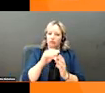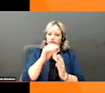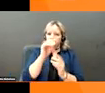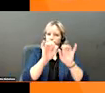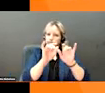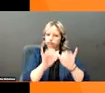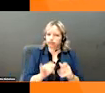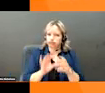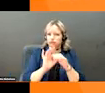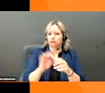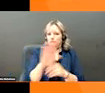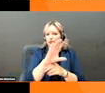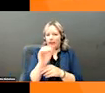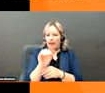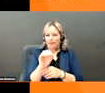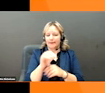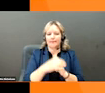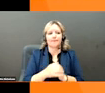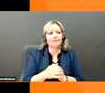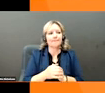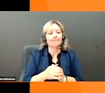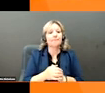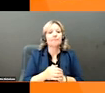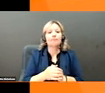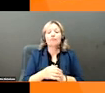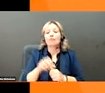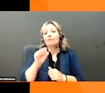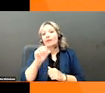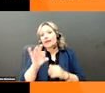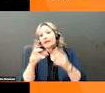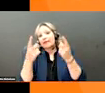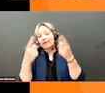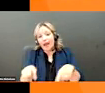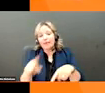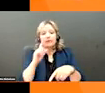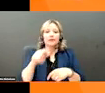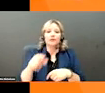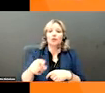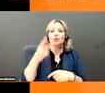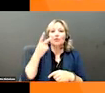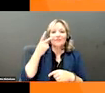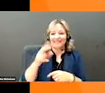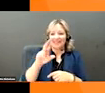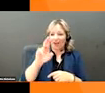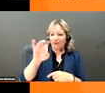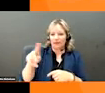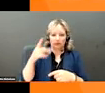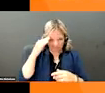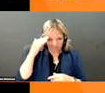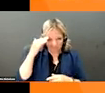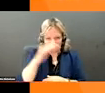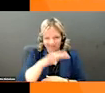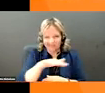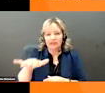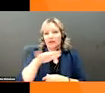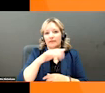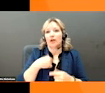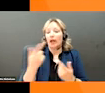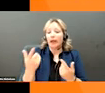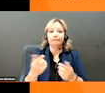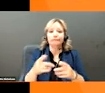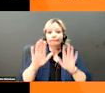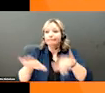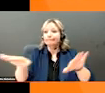a response to an RFP, which is kind of an open-ended thing for those of you who know them. I mean, they just tell you to submit a proposal.